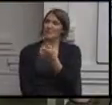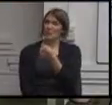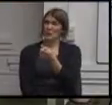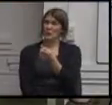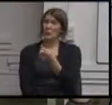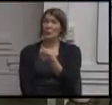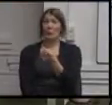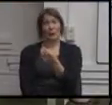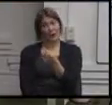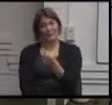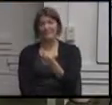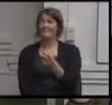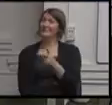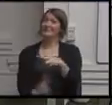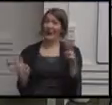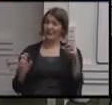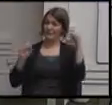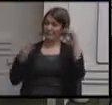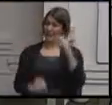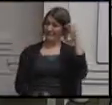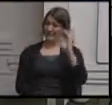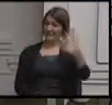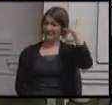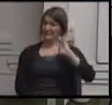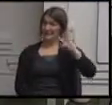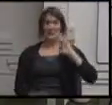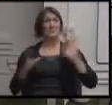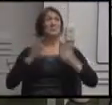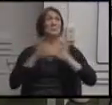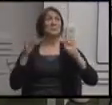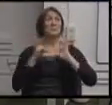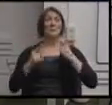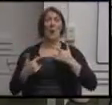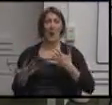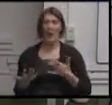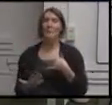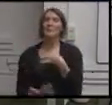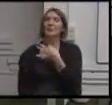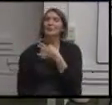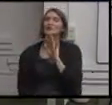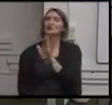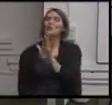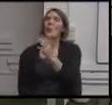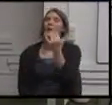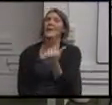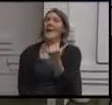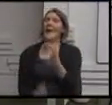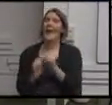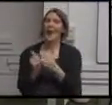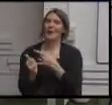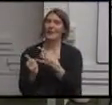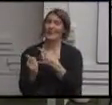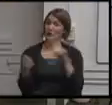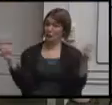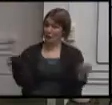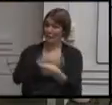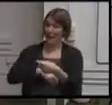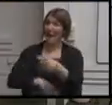very verbal years ago about it, and I want to know what your insight is now into it, and what